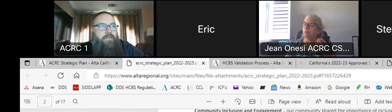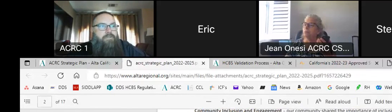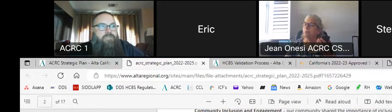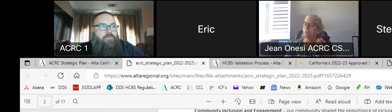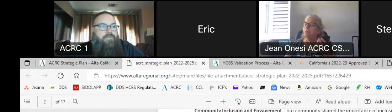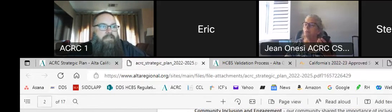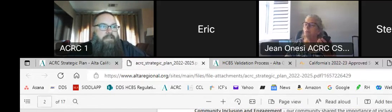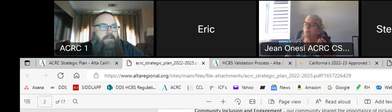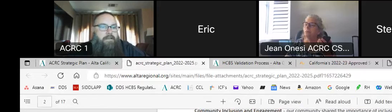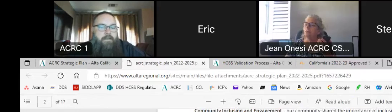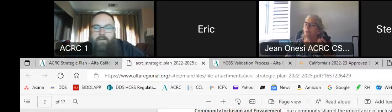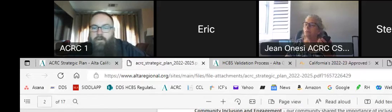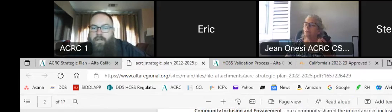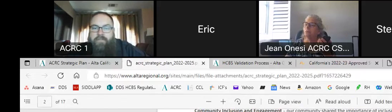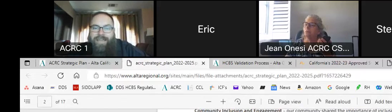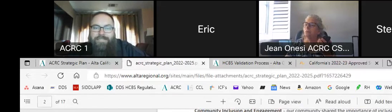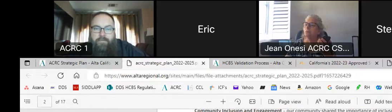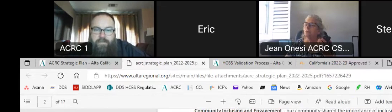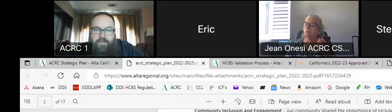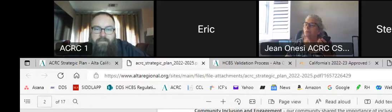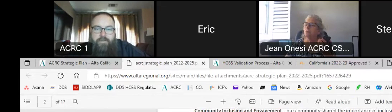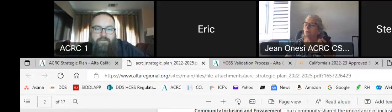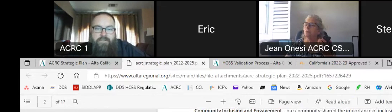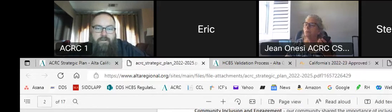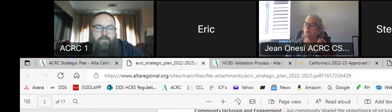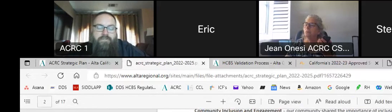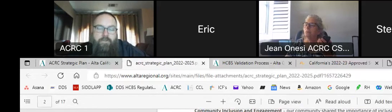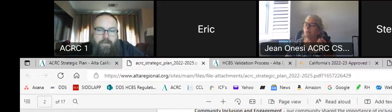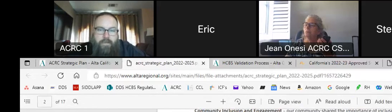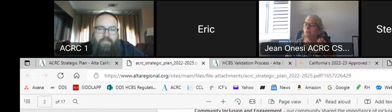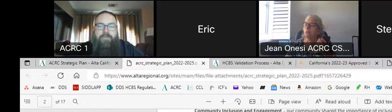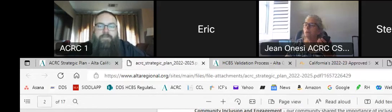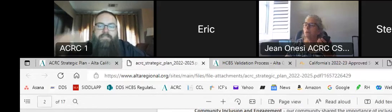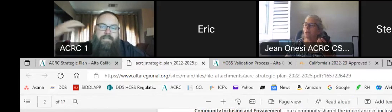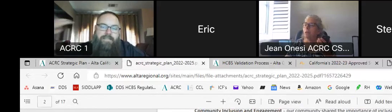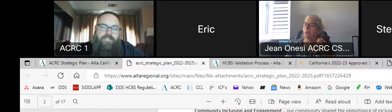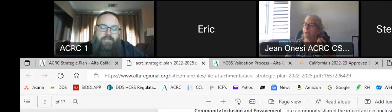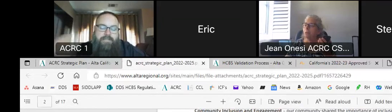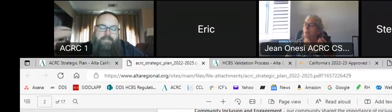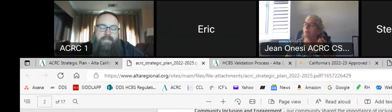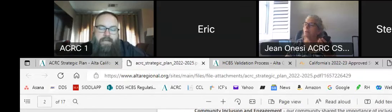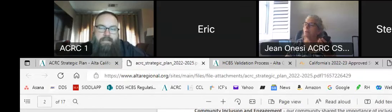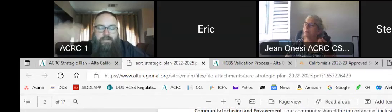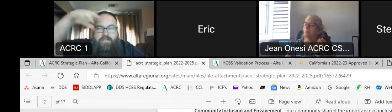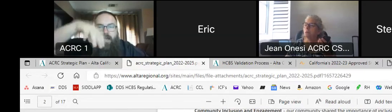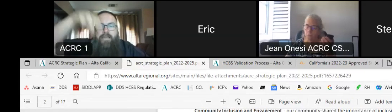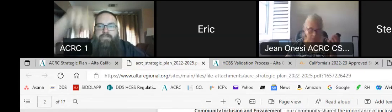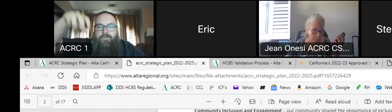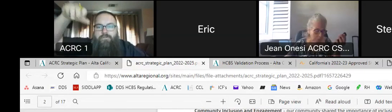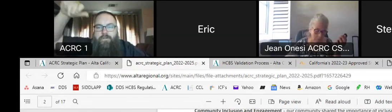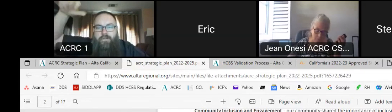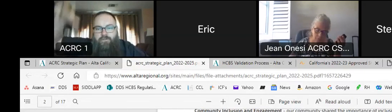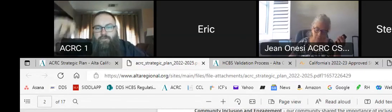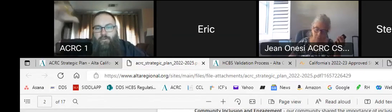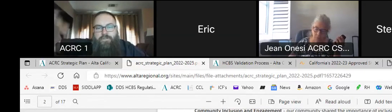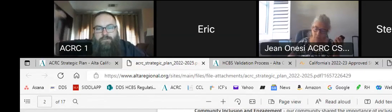3 years, you will see, a lot of activities that the regional center will be doing as it relates to initiatives, things like that, that are tied